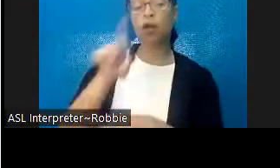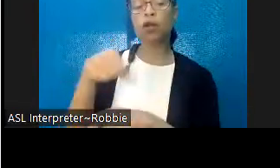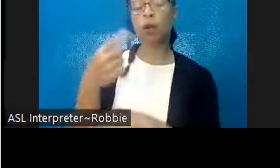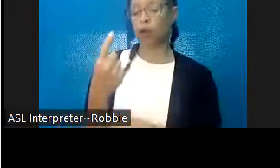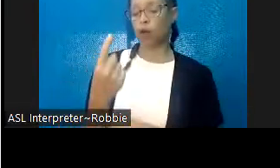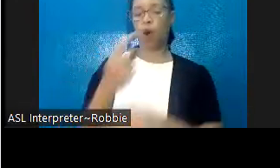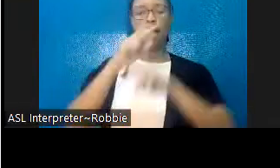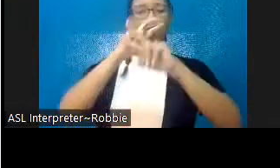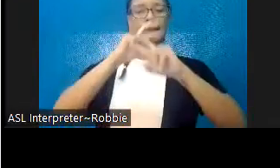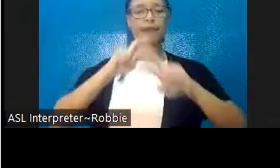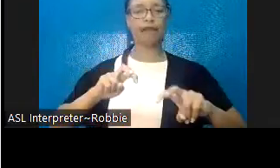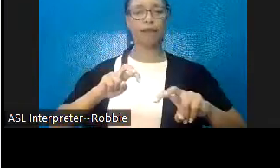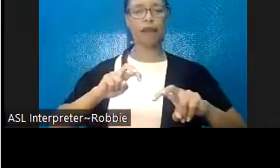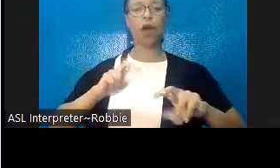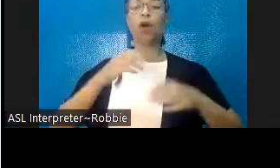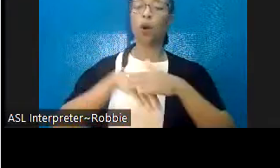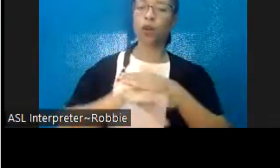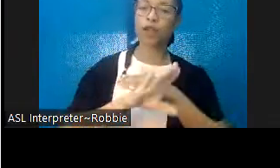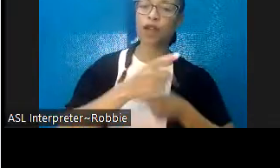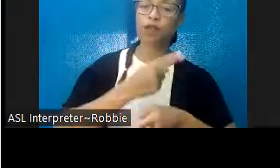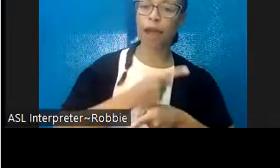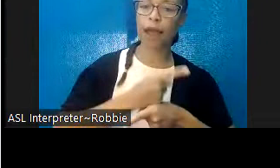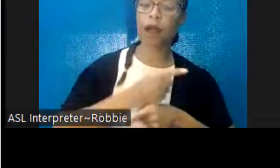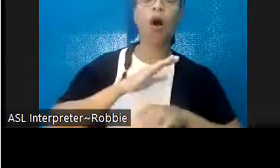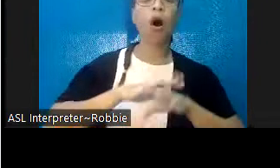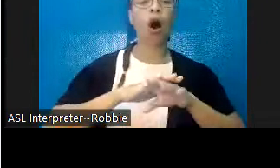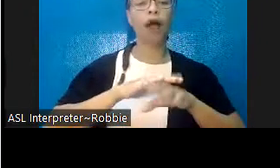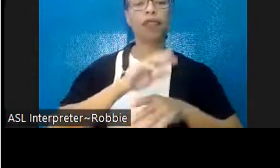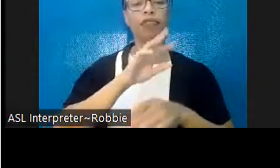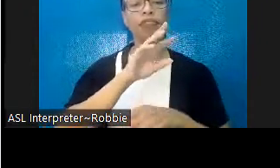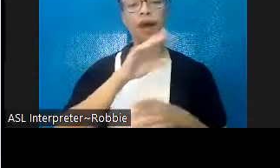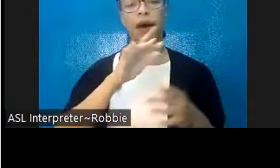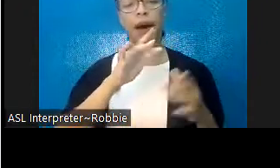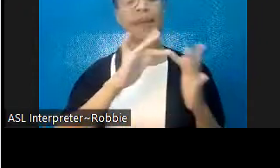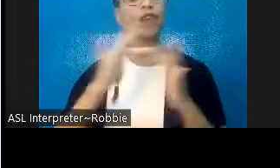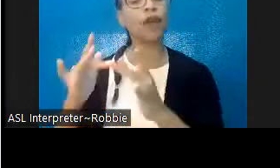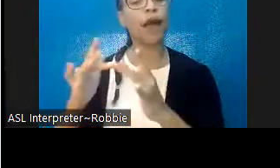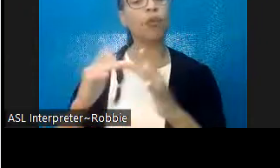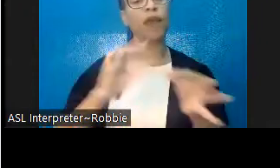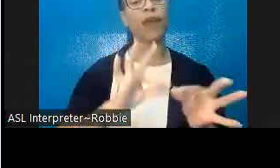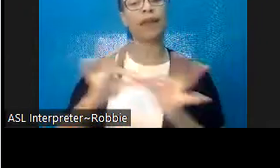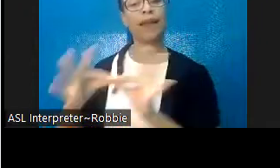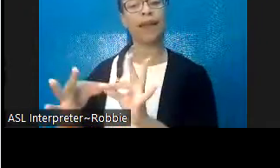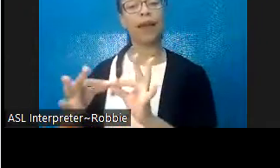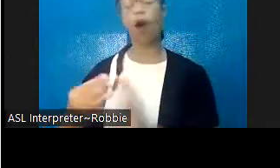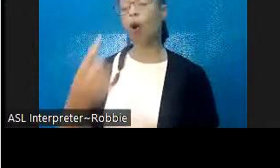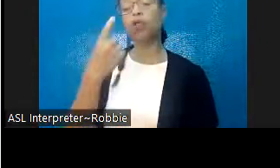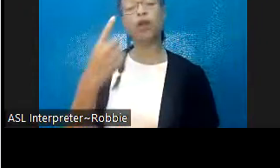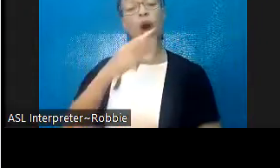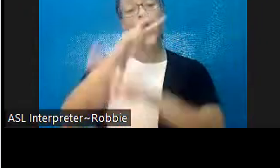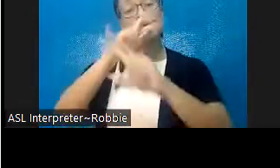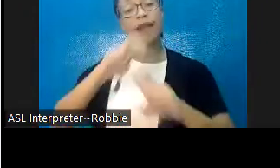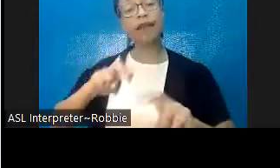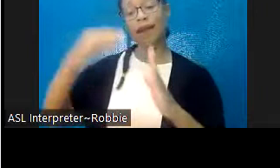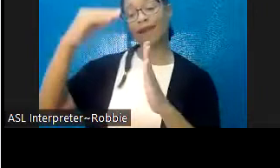assessment goes in, right, online and with the link to it. Only one assessment gets filled out, which is that